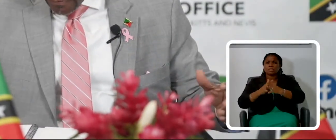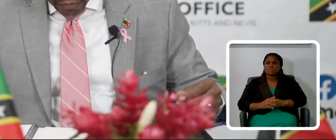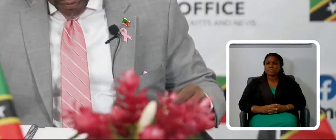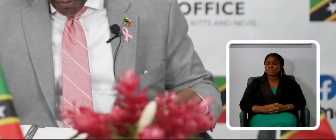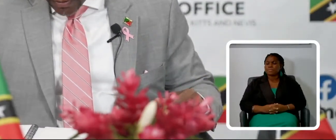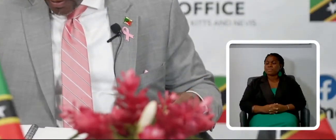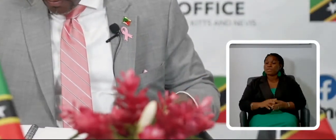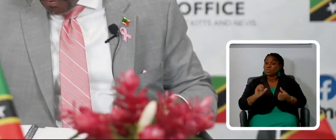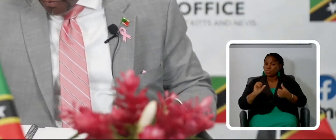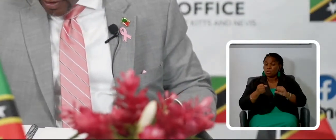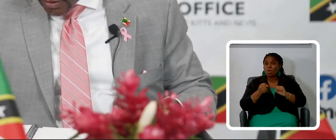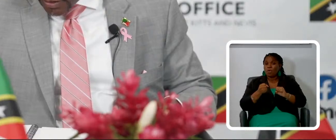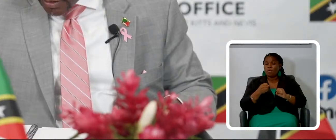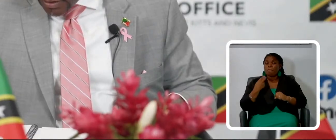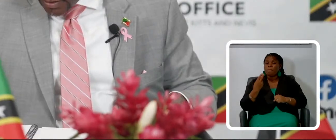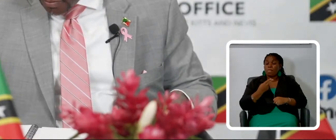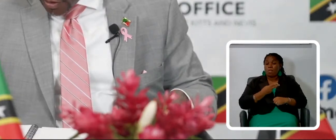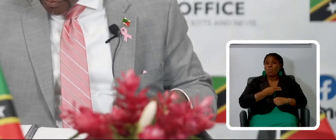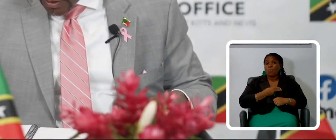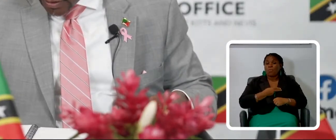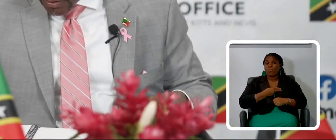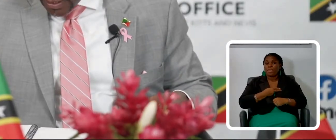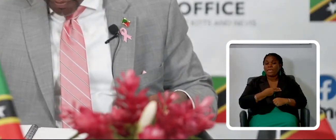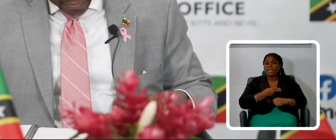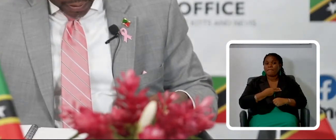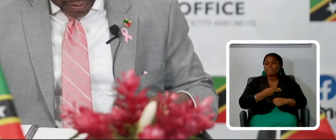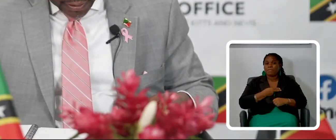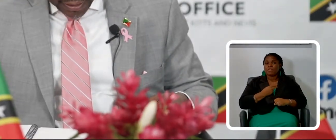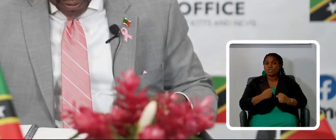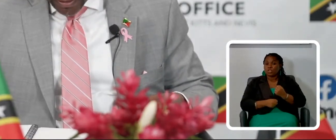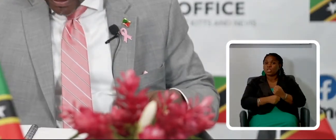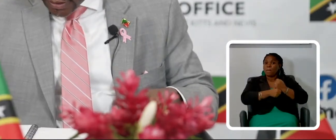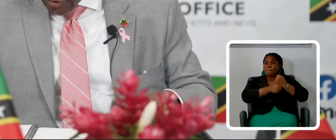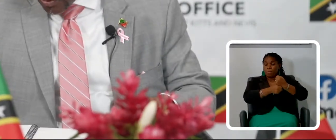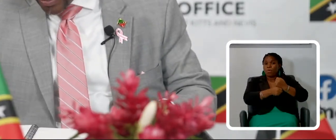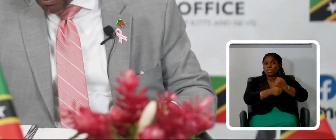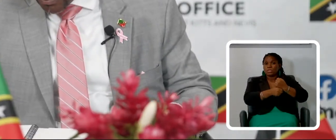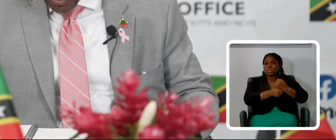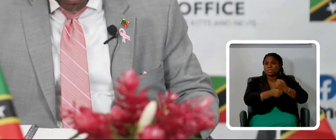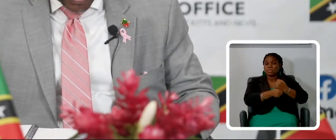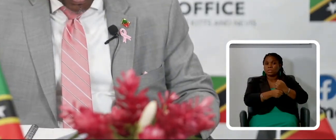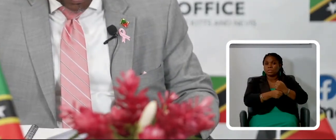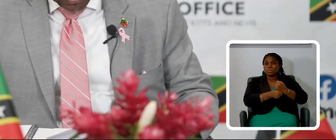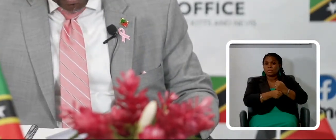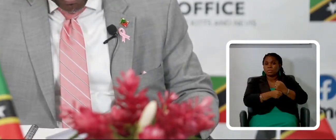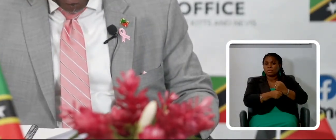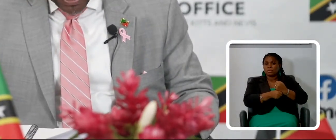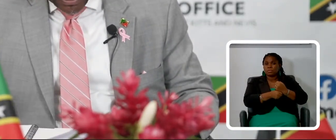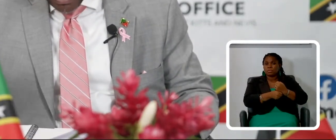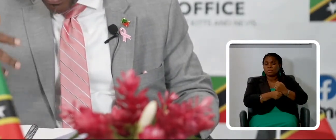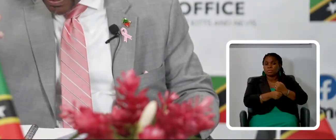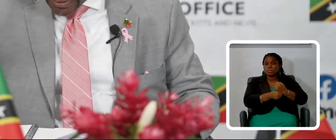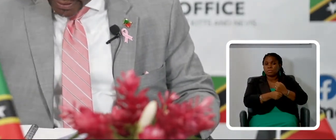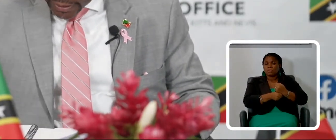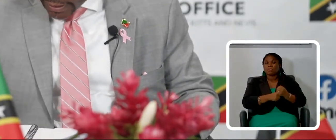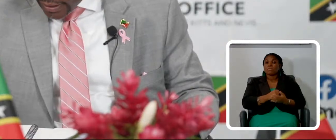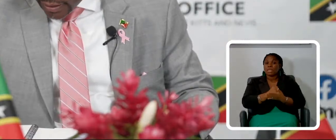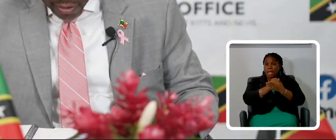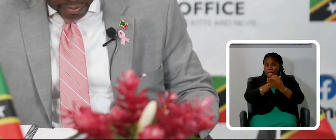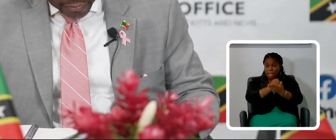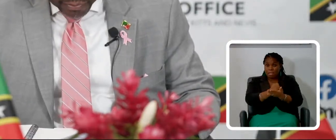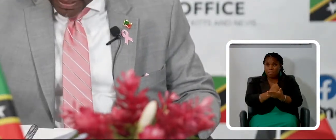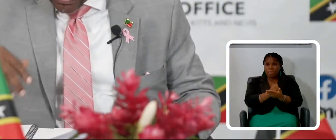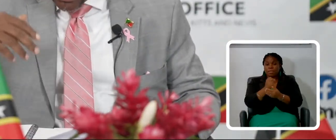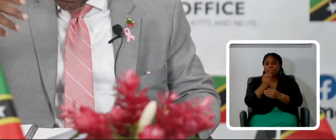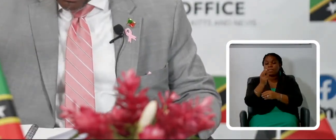And therefore, our voice must be heard and we must continue to help the situation. We have participated in